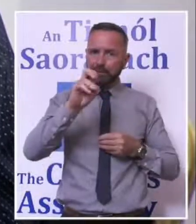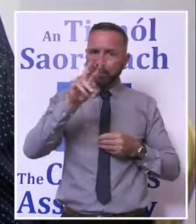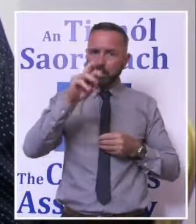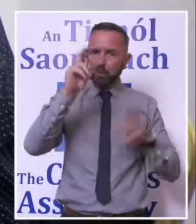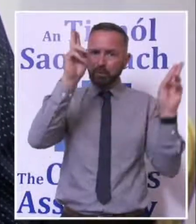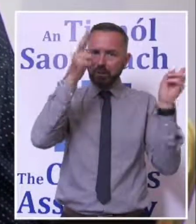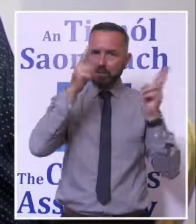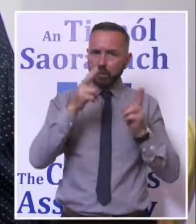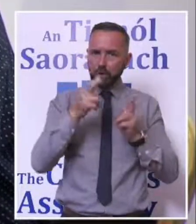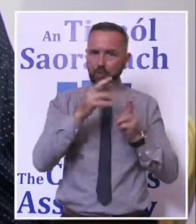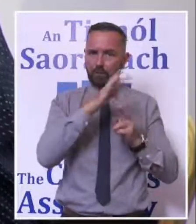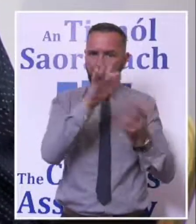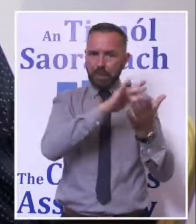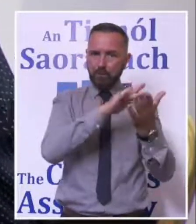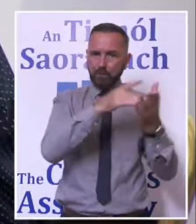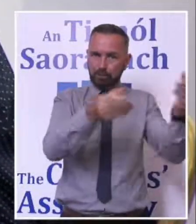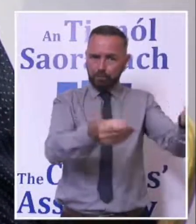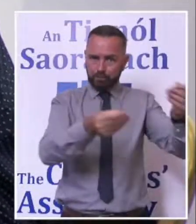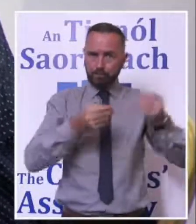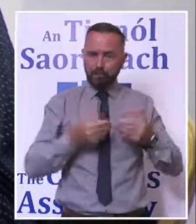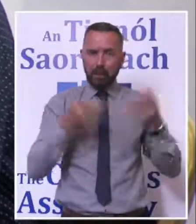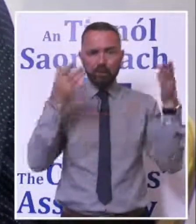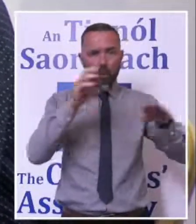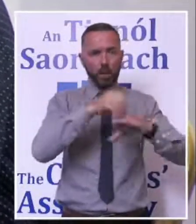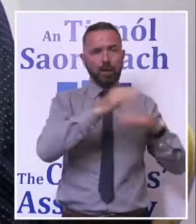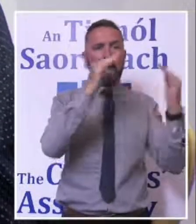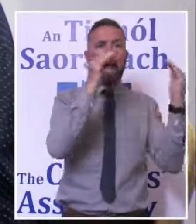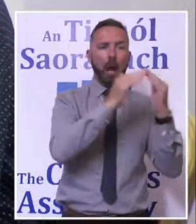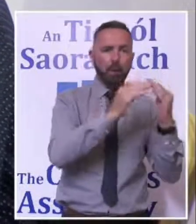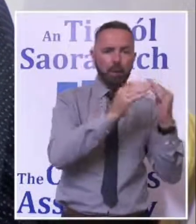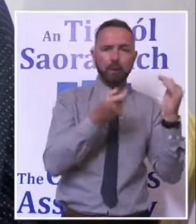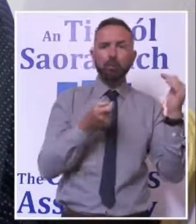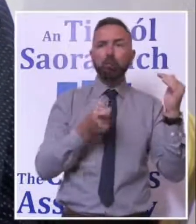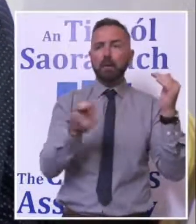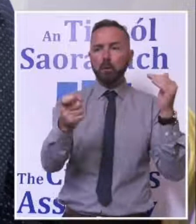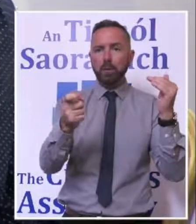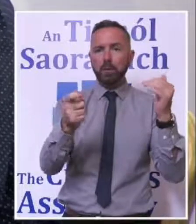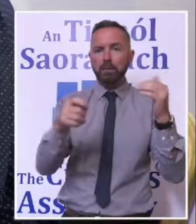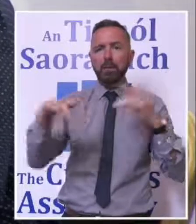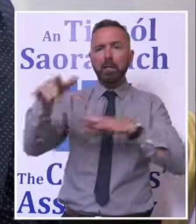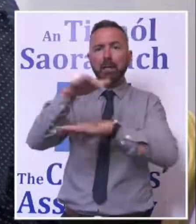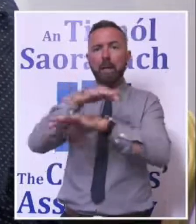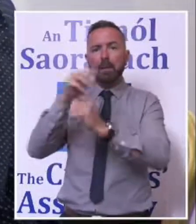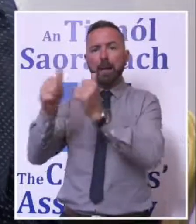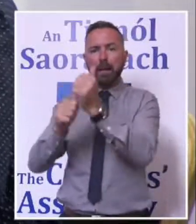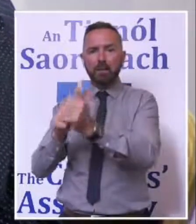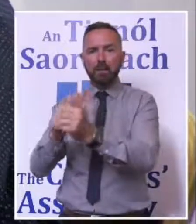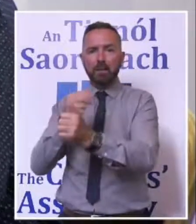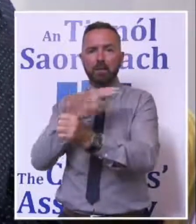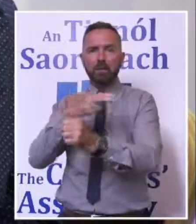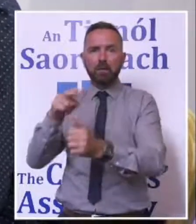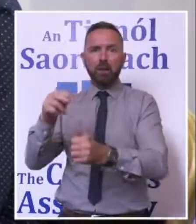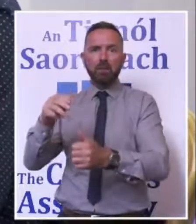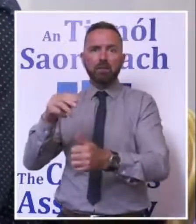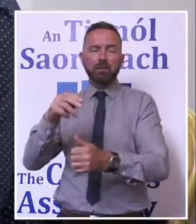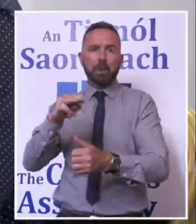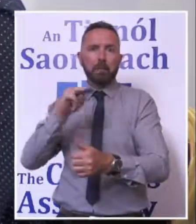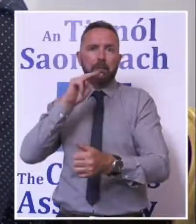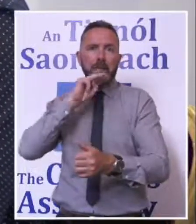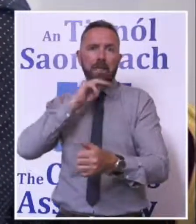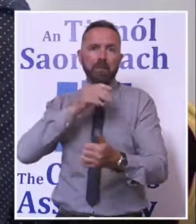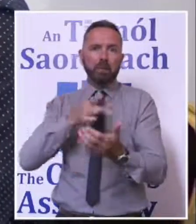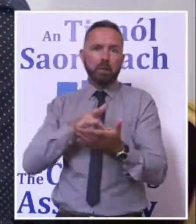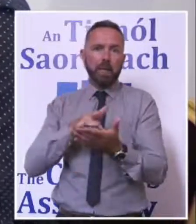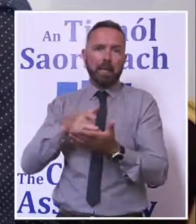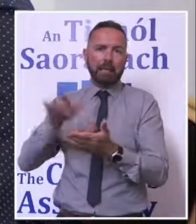kind of focused on housing, transportation and climate action. But I don't think they were deliberately necessarily excluding other things. I